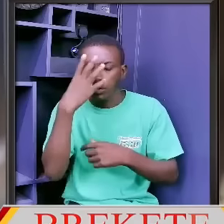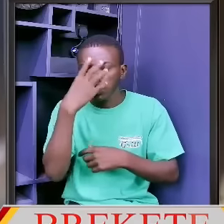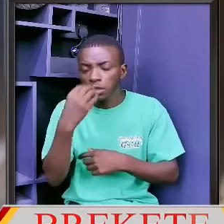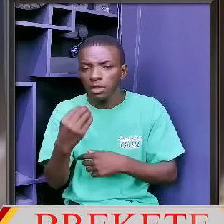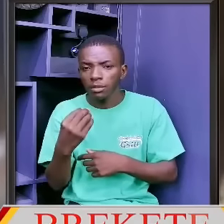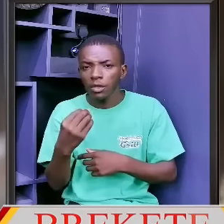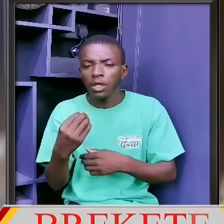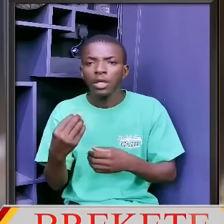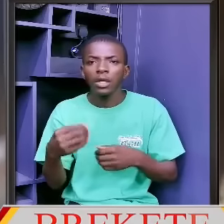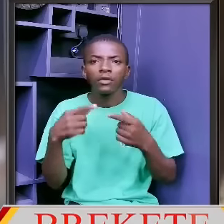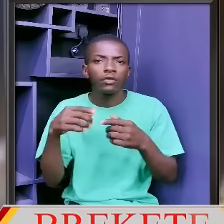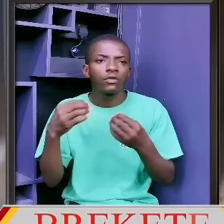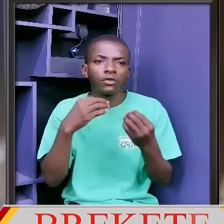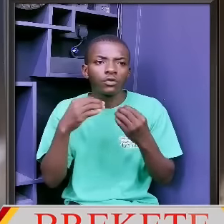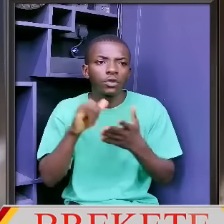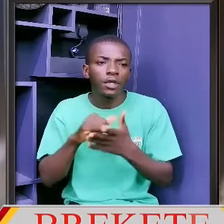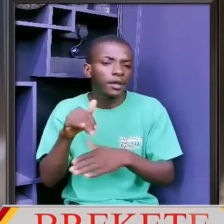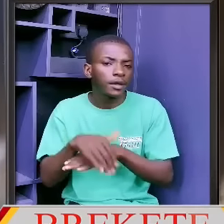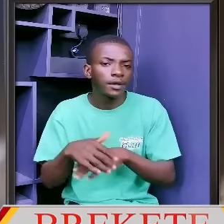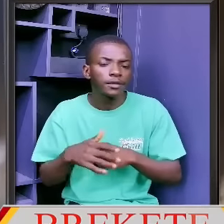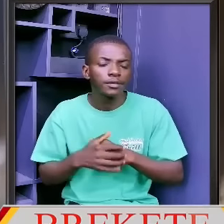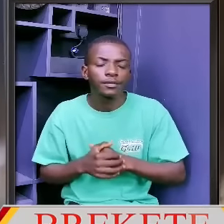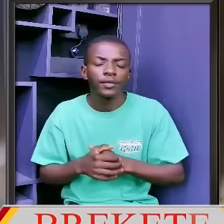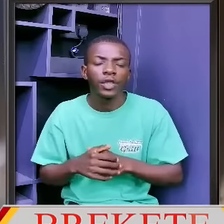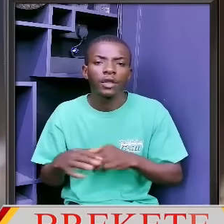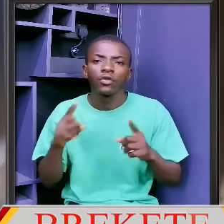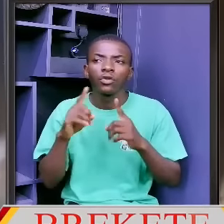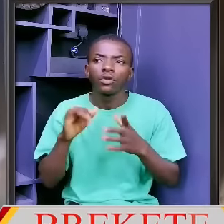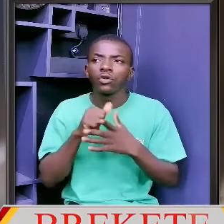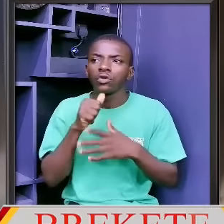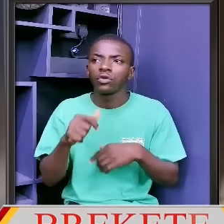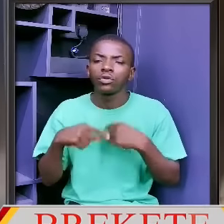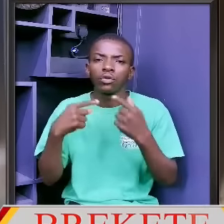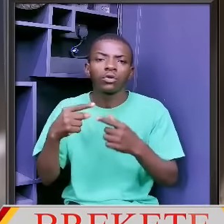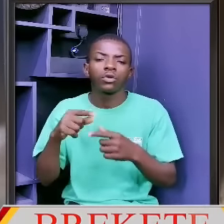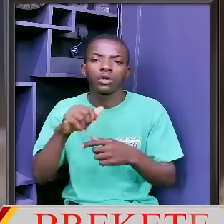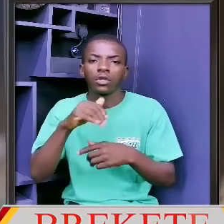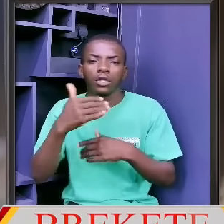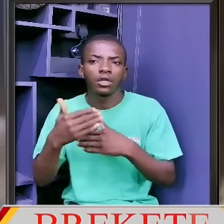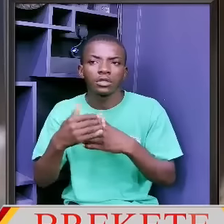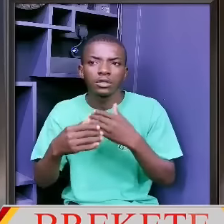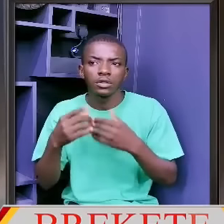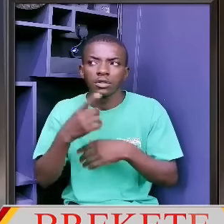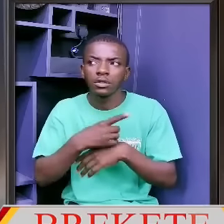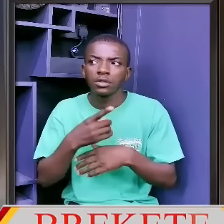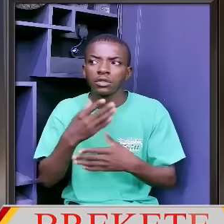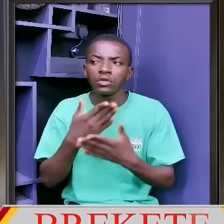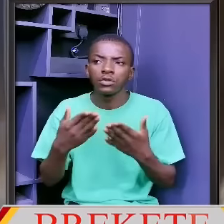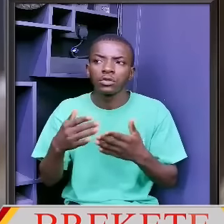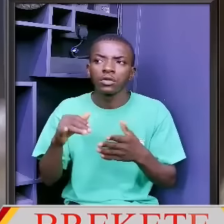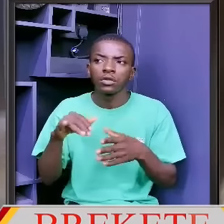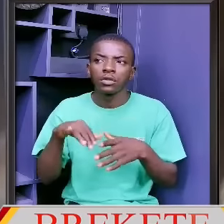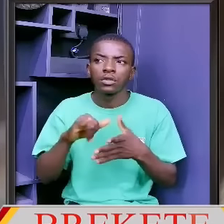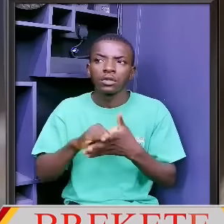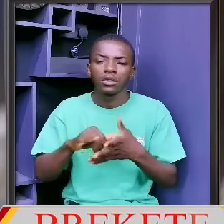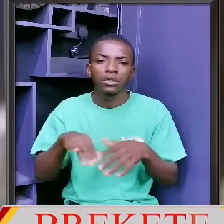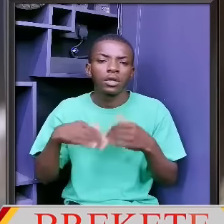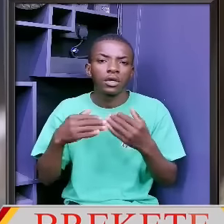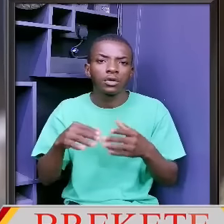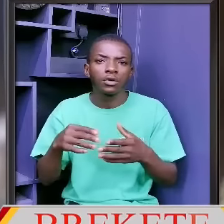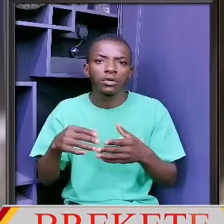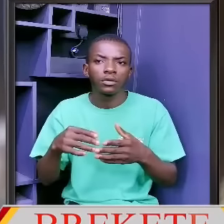down. They go give you food that night. If you tell say you need to go the following day, some people, now like that, they take stay,